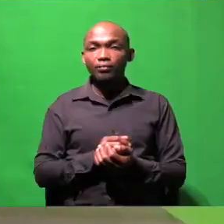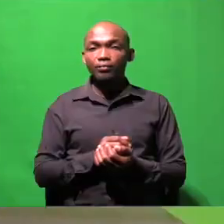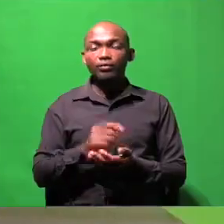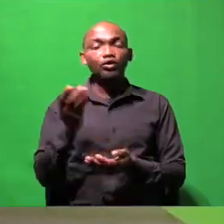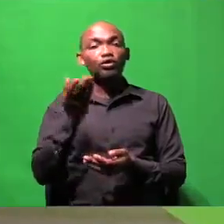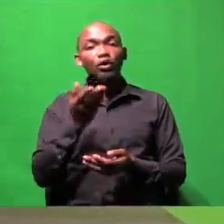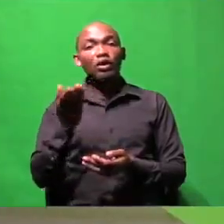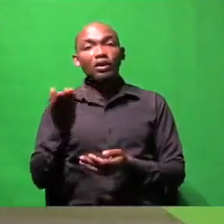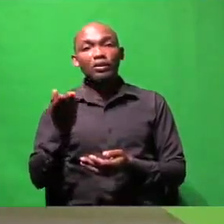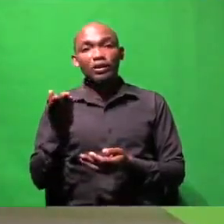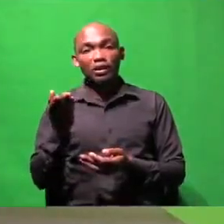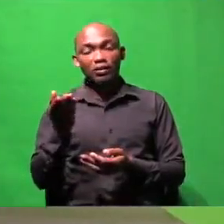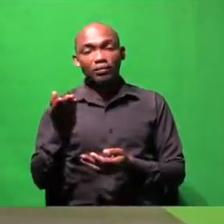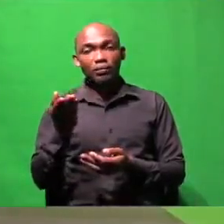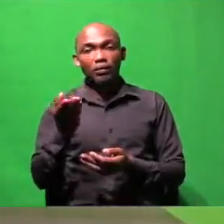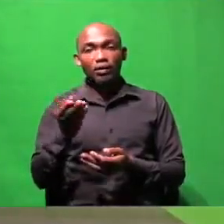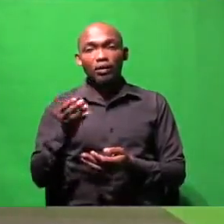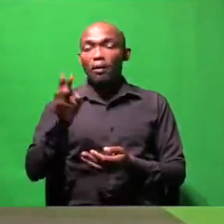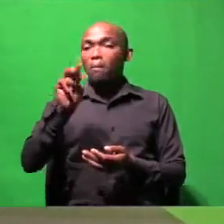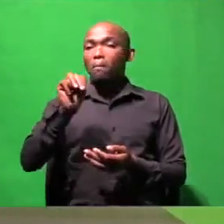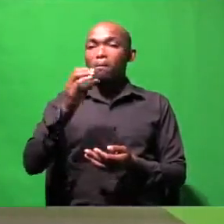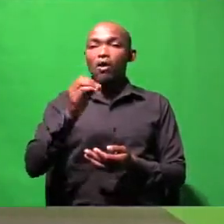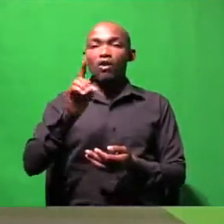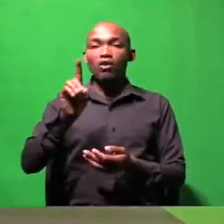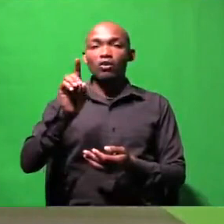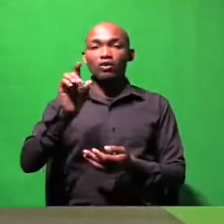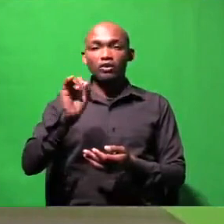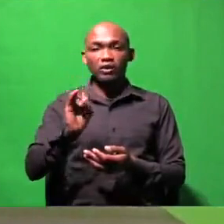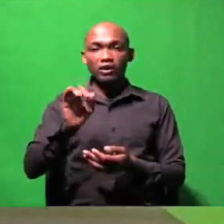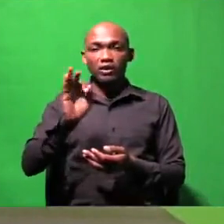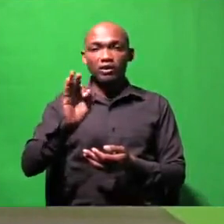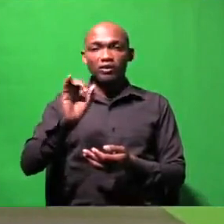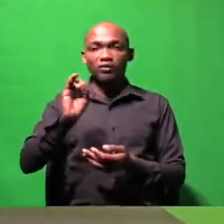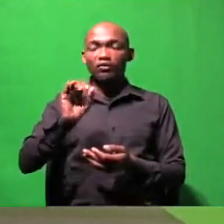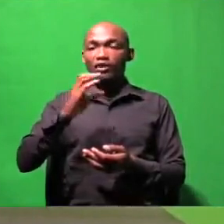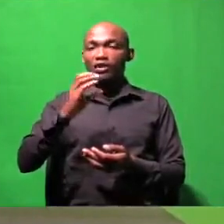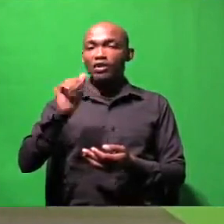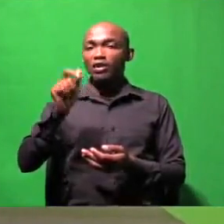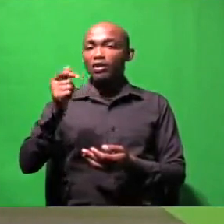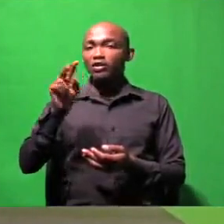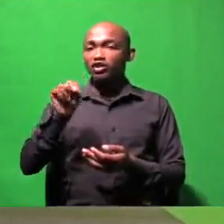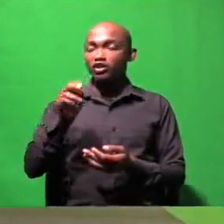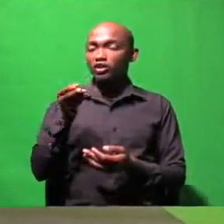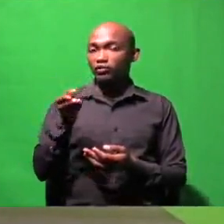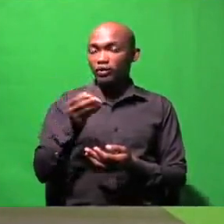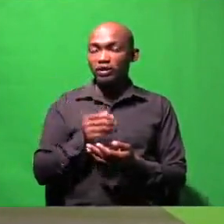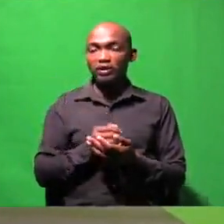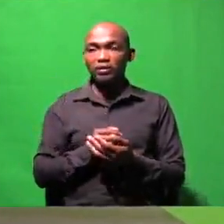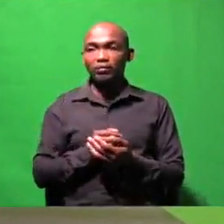another modification of that Dalton atomic theory, we have this